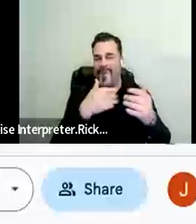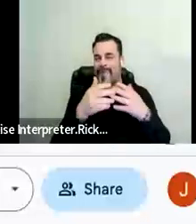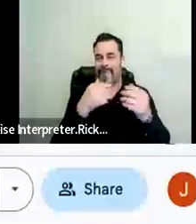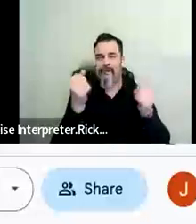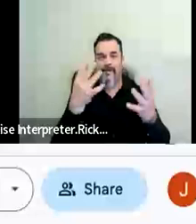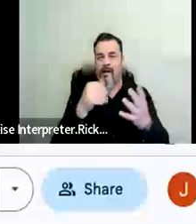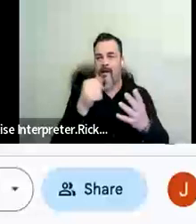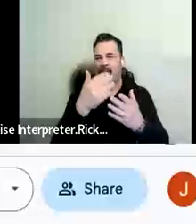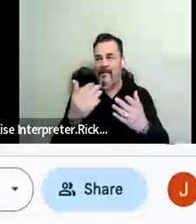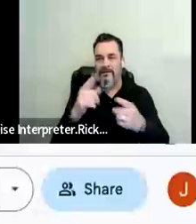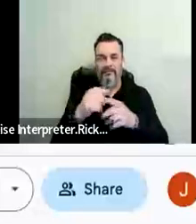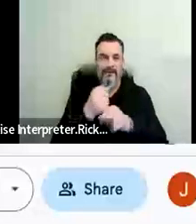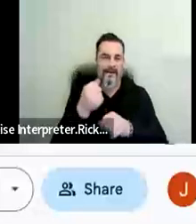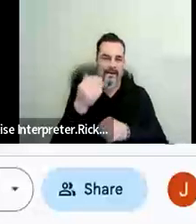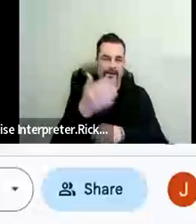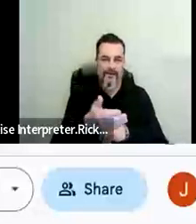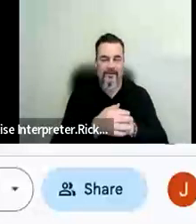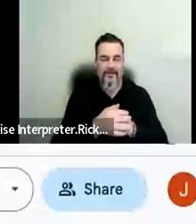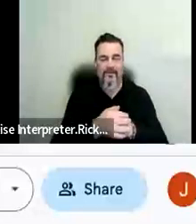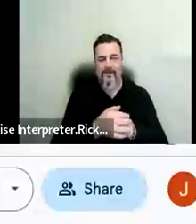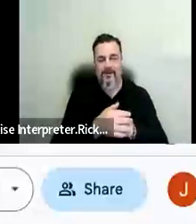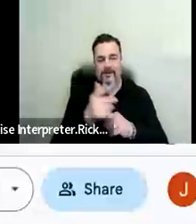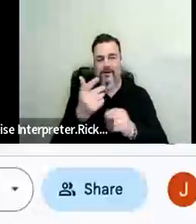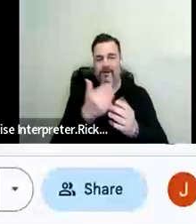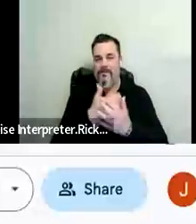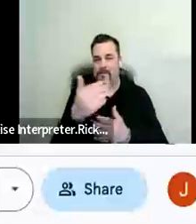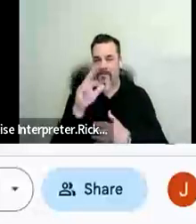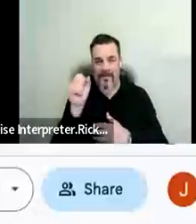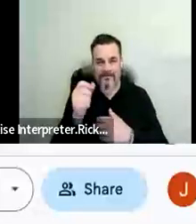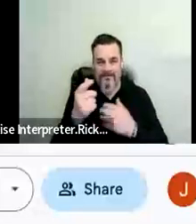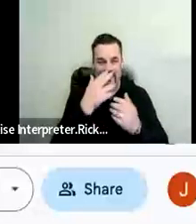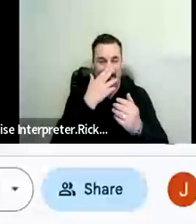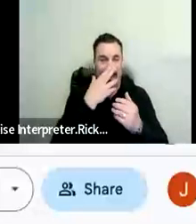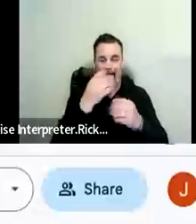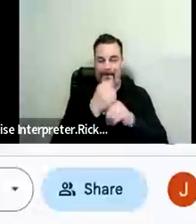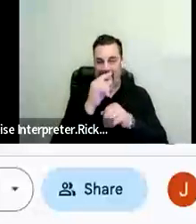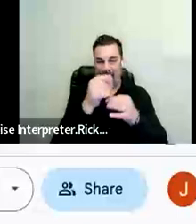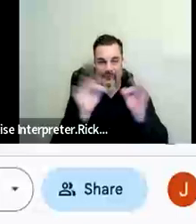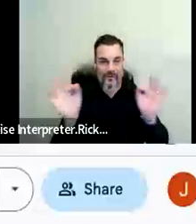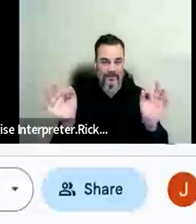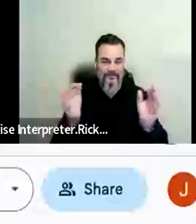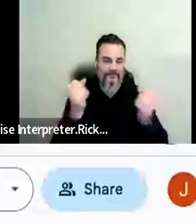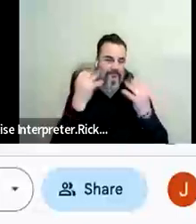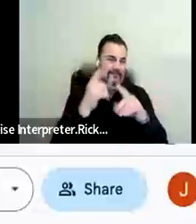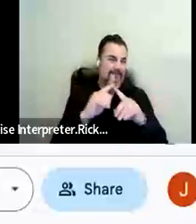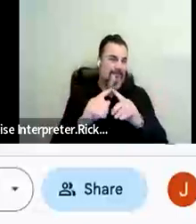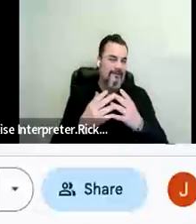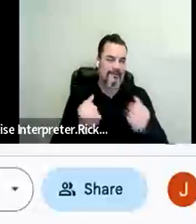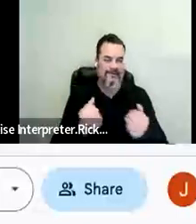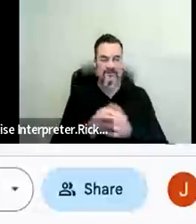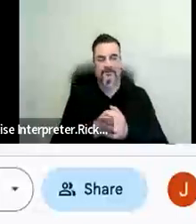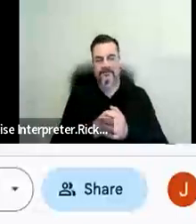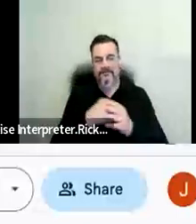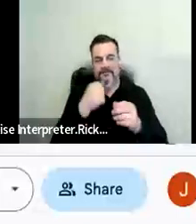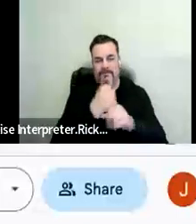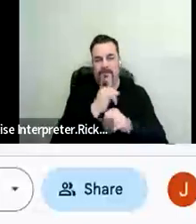things you did to get them there. You know, you bought a bus, you made it free, all of those different things. Make